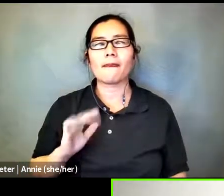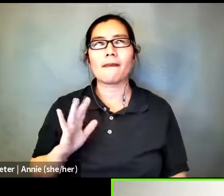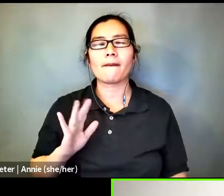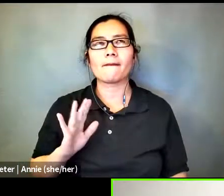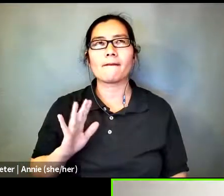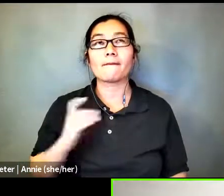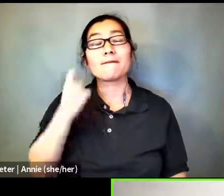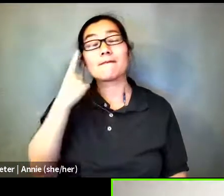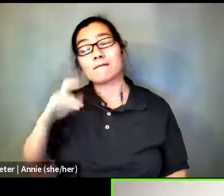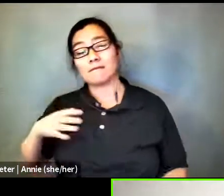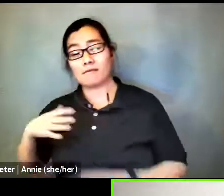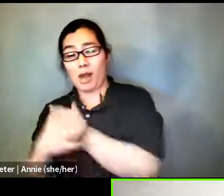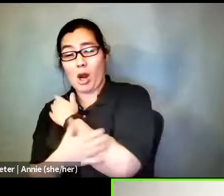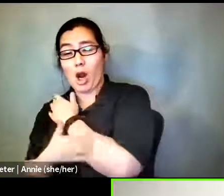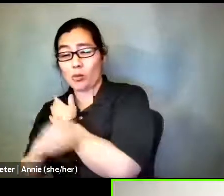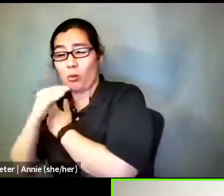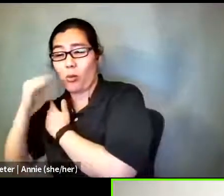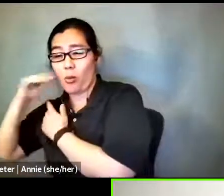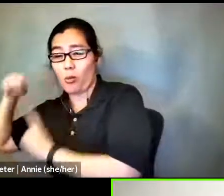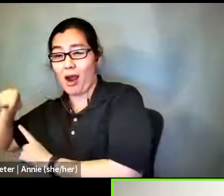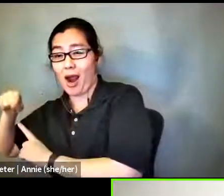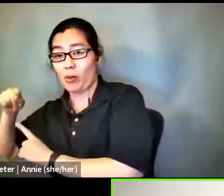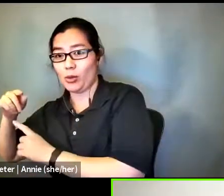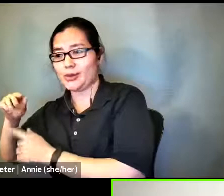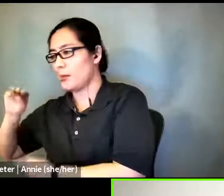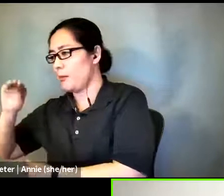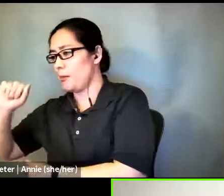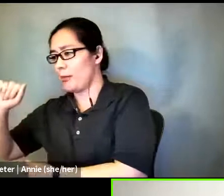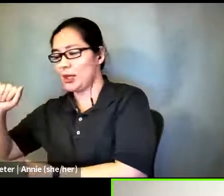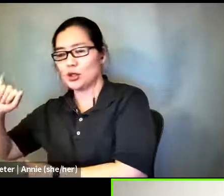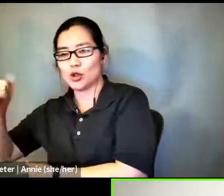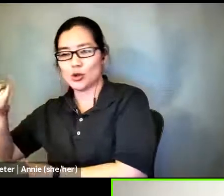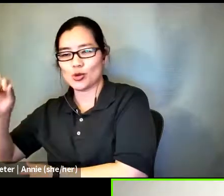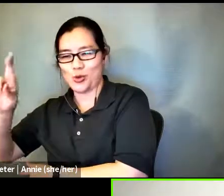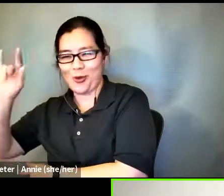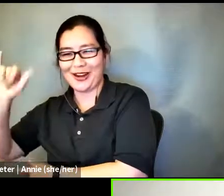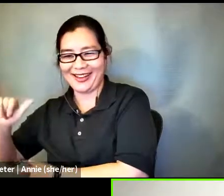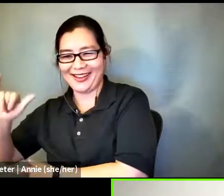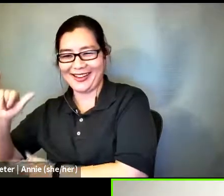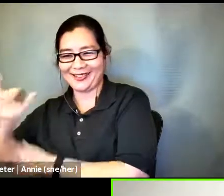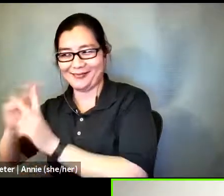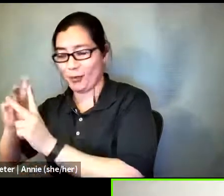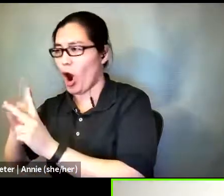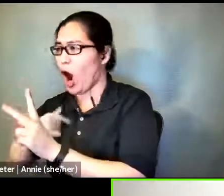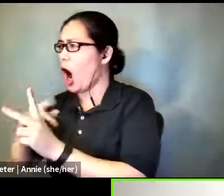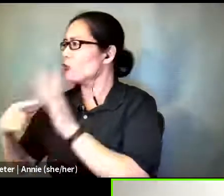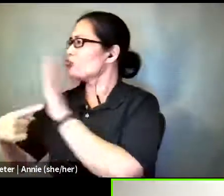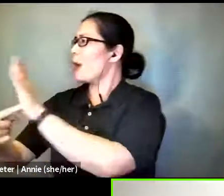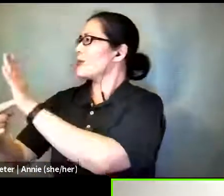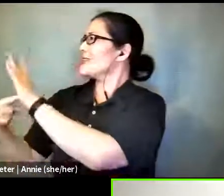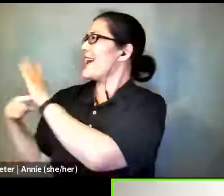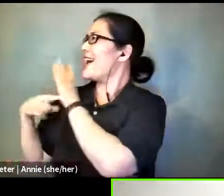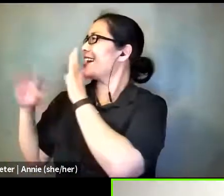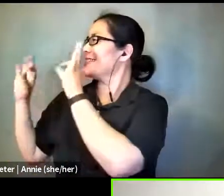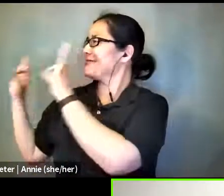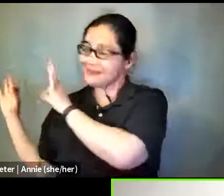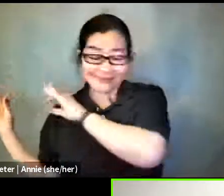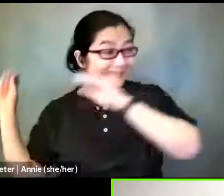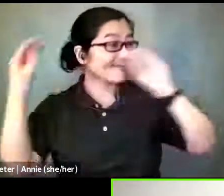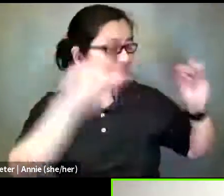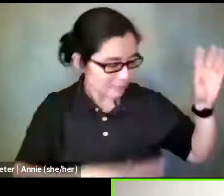from a country where I was part of the majority, and shifting into a place where I was questioned on the basis of